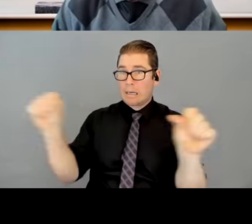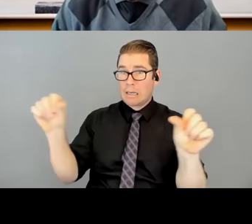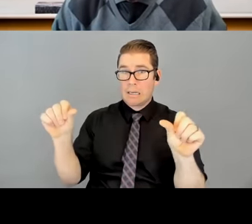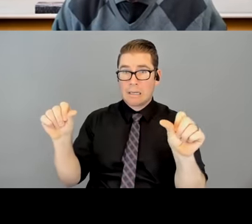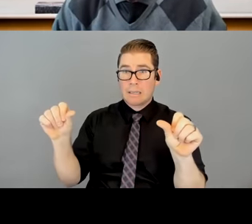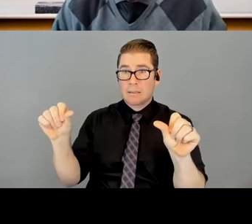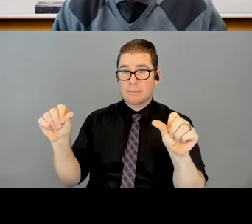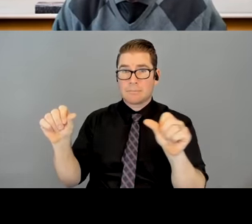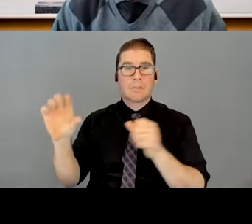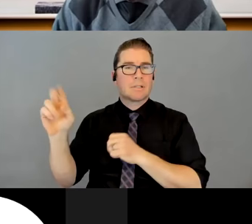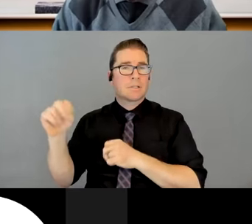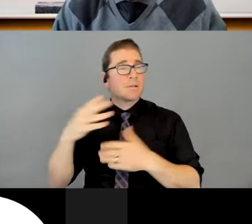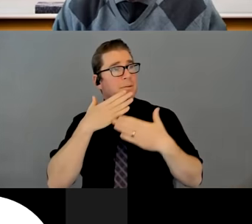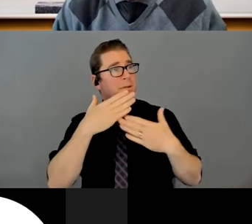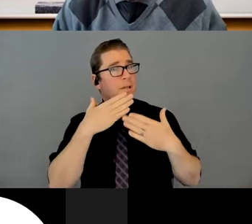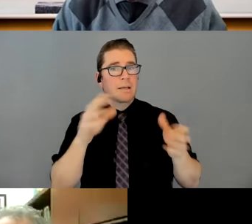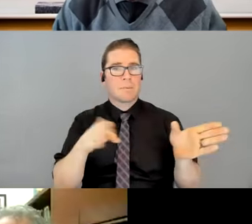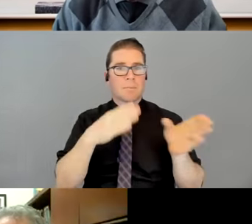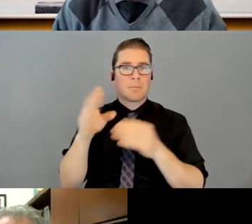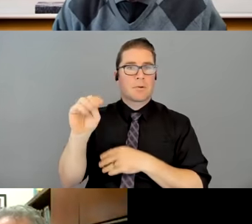Thank you. This was really wonderful.